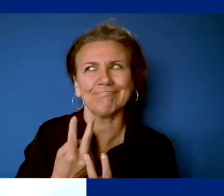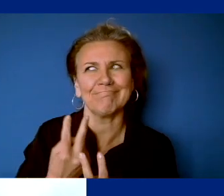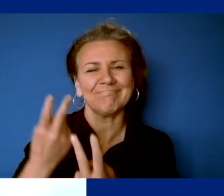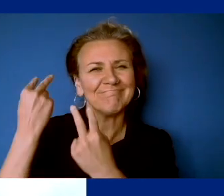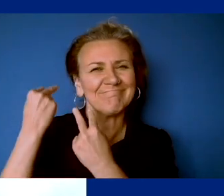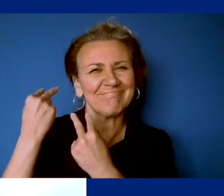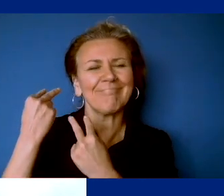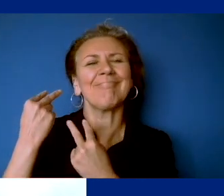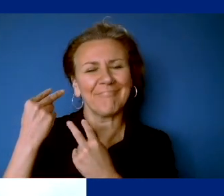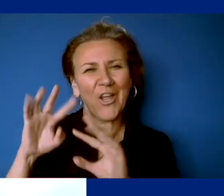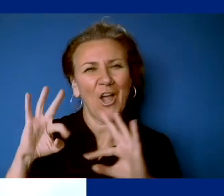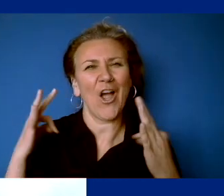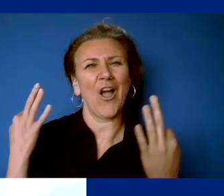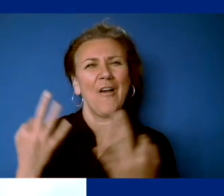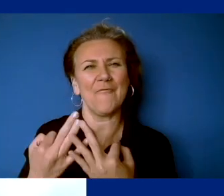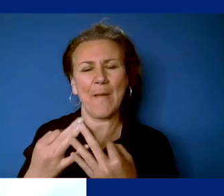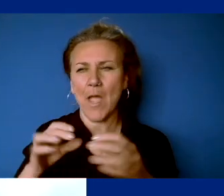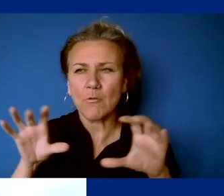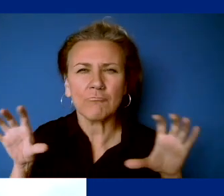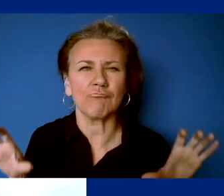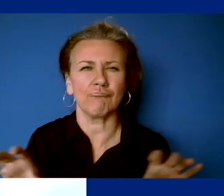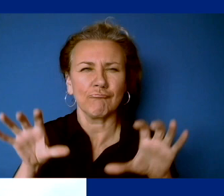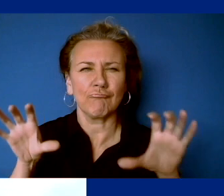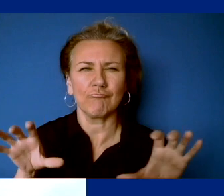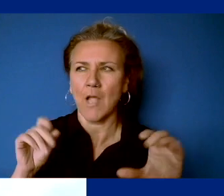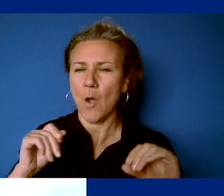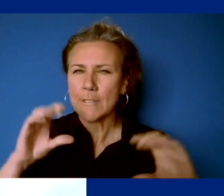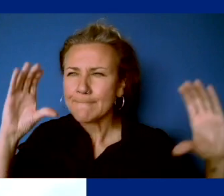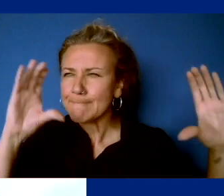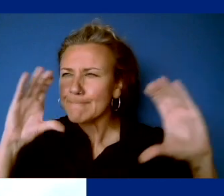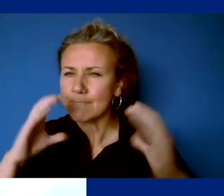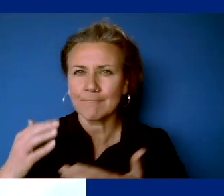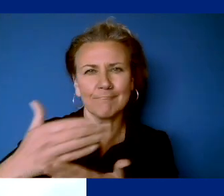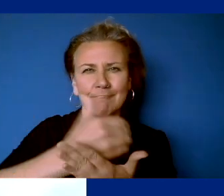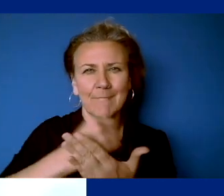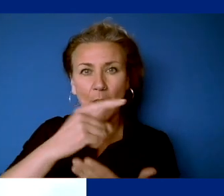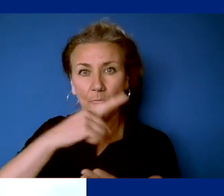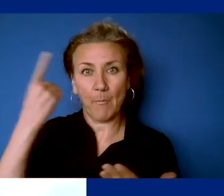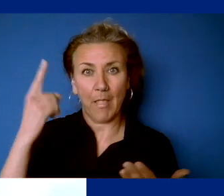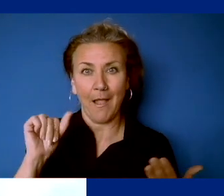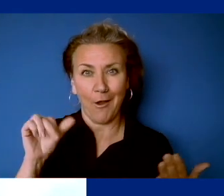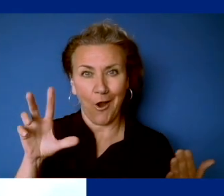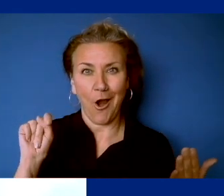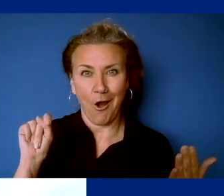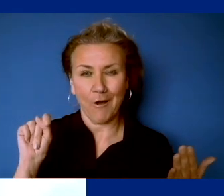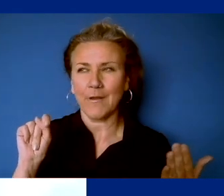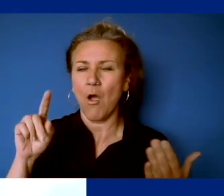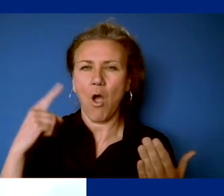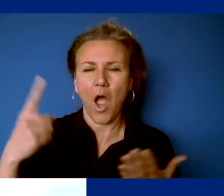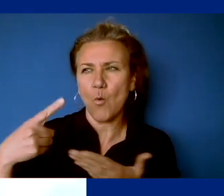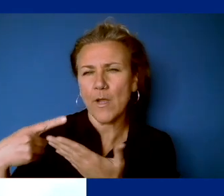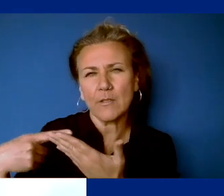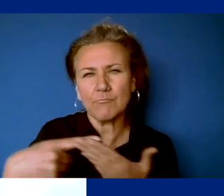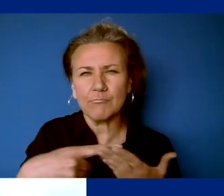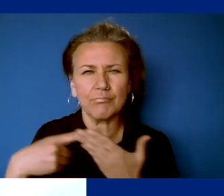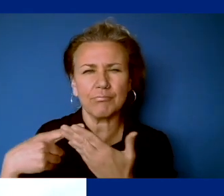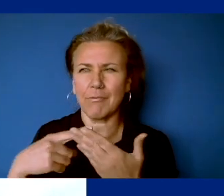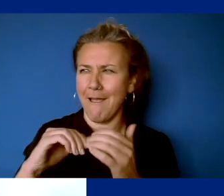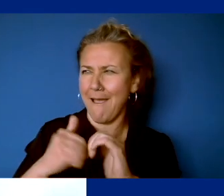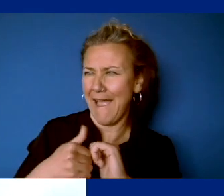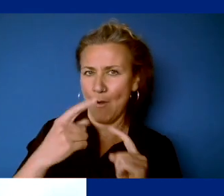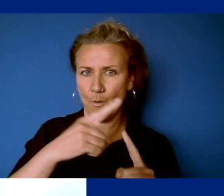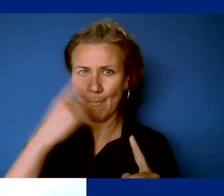She has said her childhood was enlivened by her family's active collecting of Black art and conversation around how Black creators